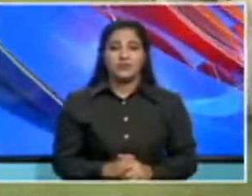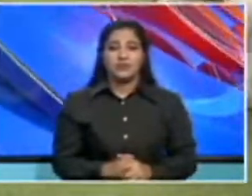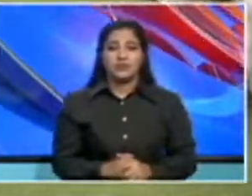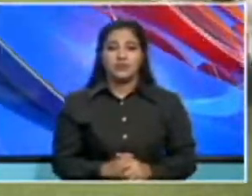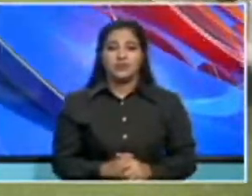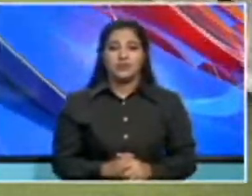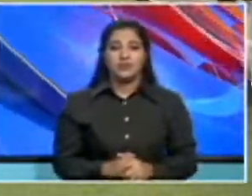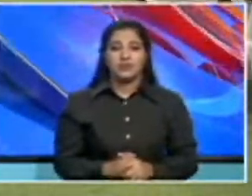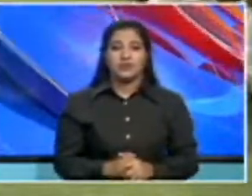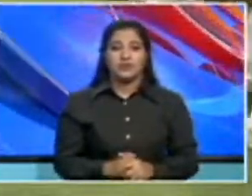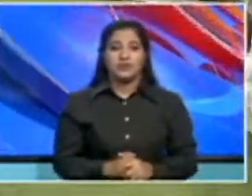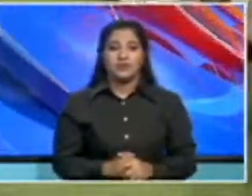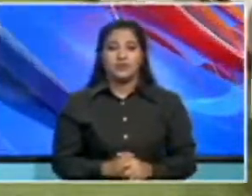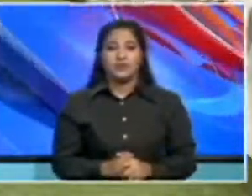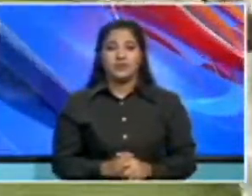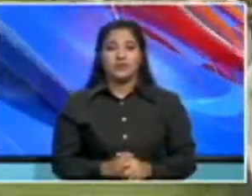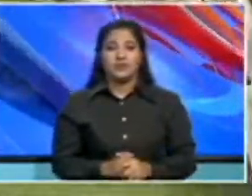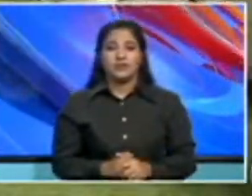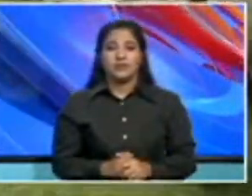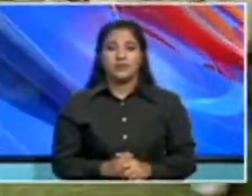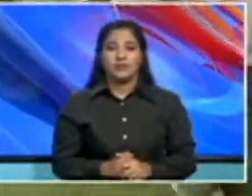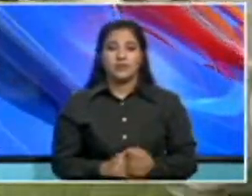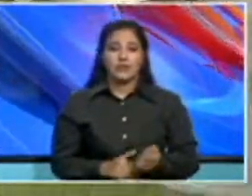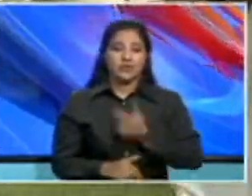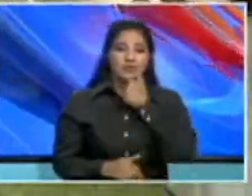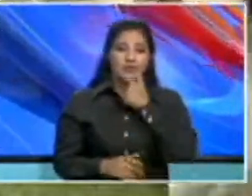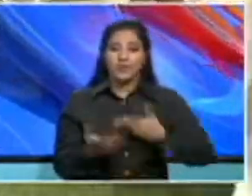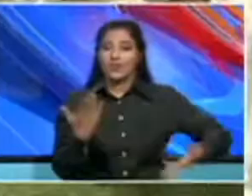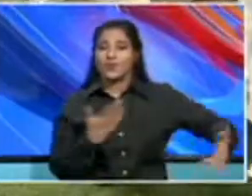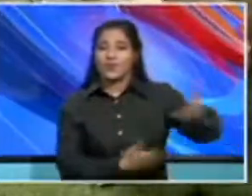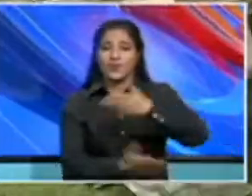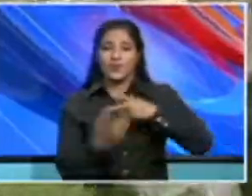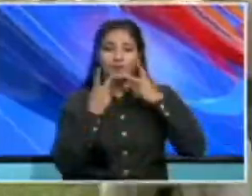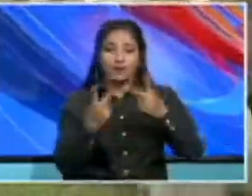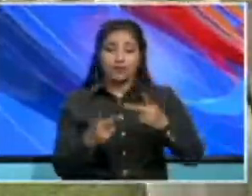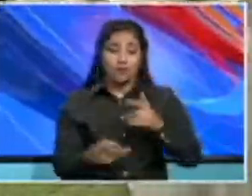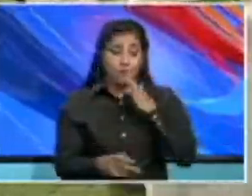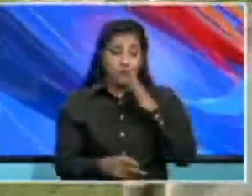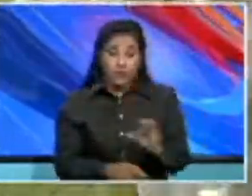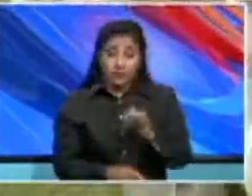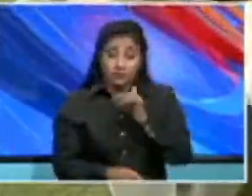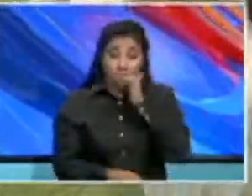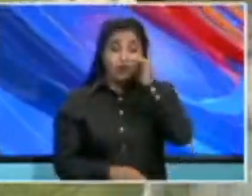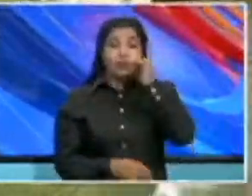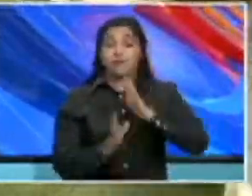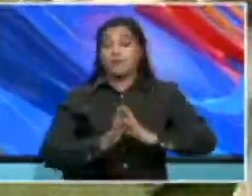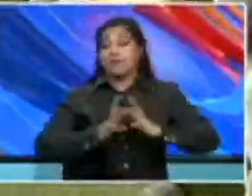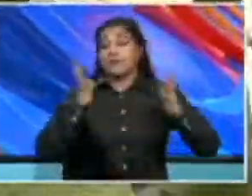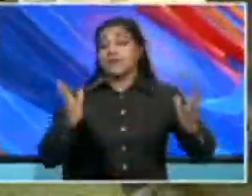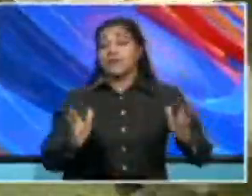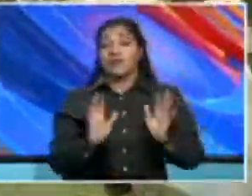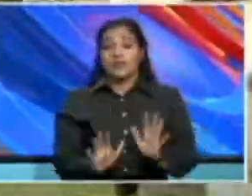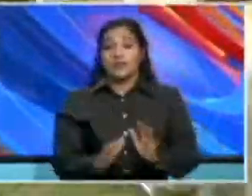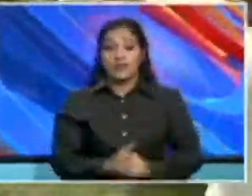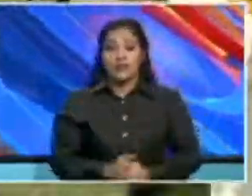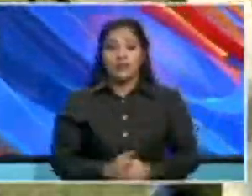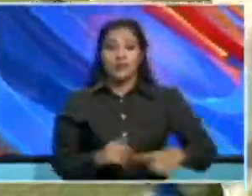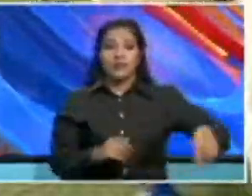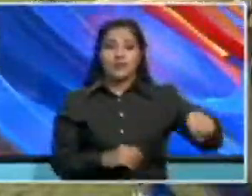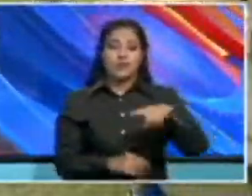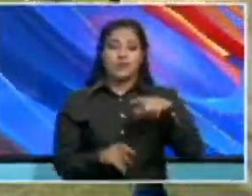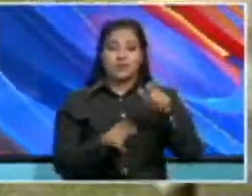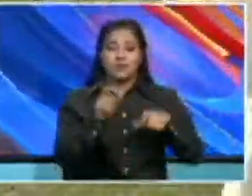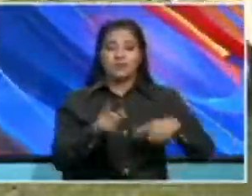Marching in as they go, beaming smiles, full of pride, very, very proud for their home